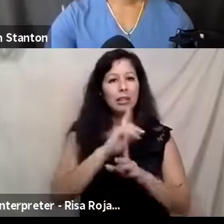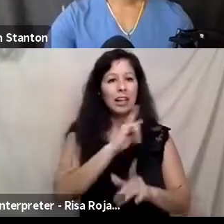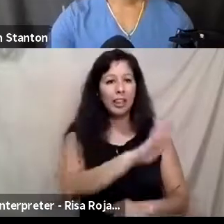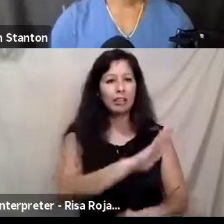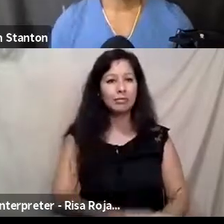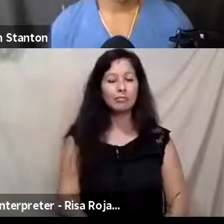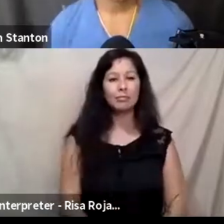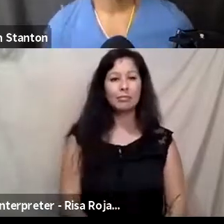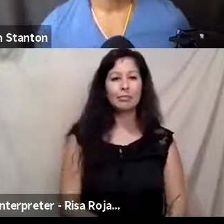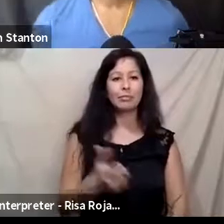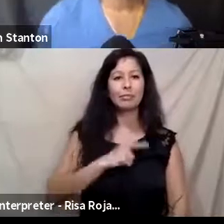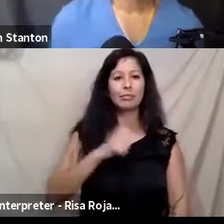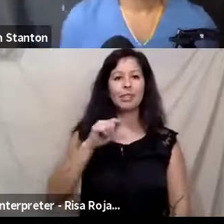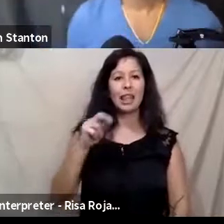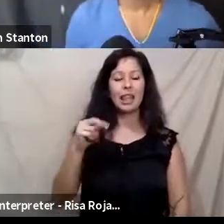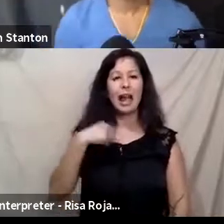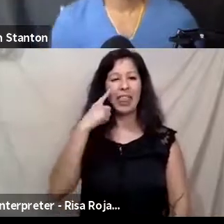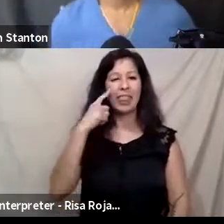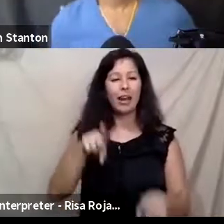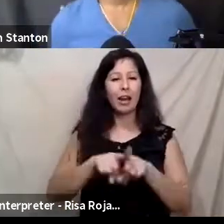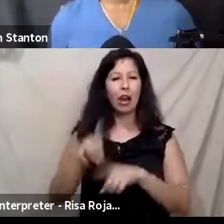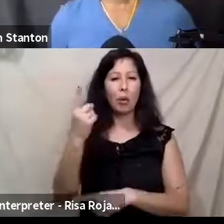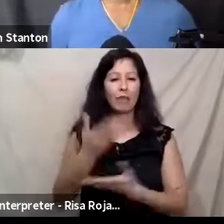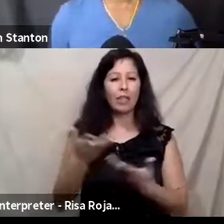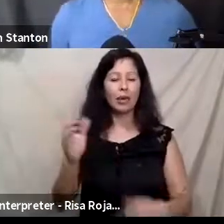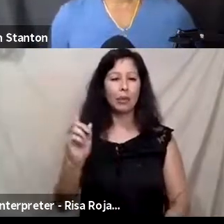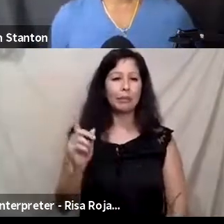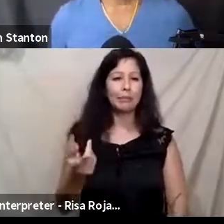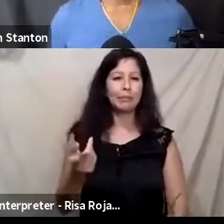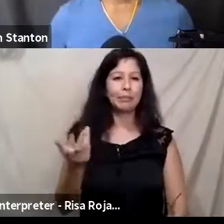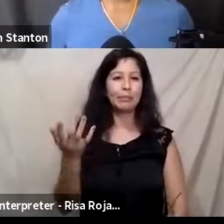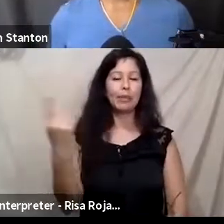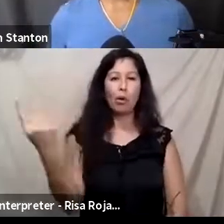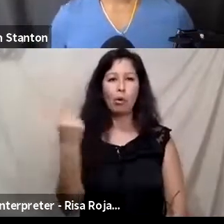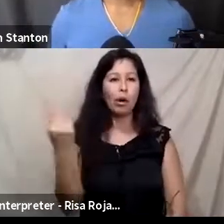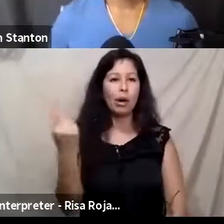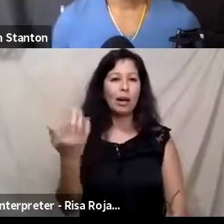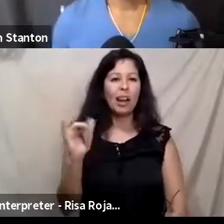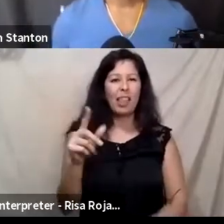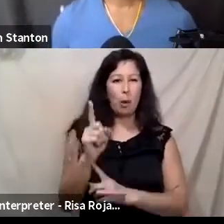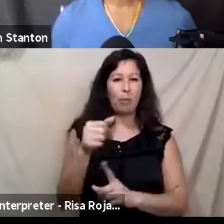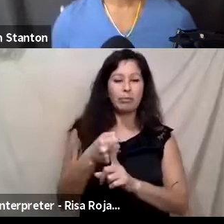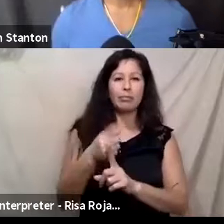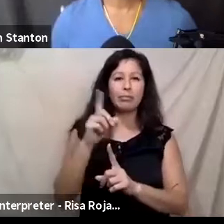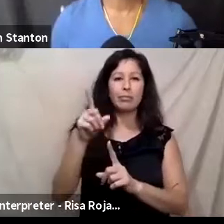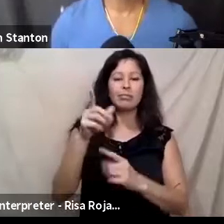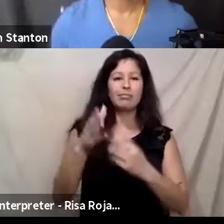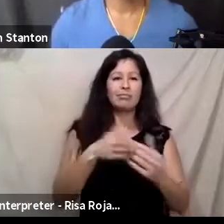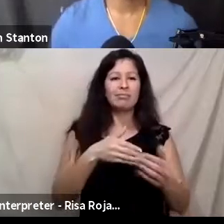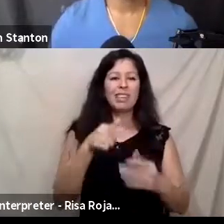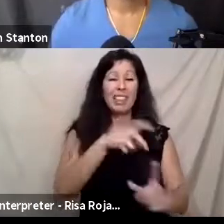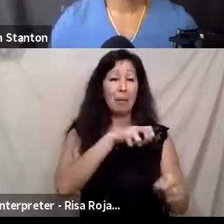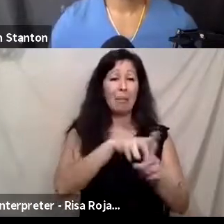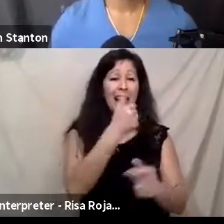I think as well, it's one of those things where there is always a moment whenever you're telling, and this goes for